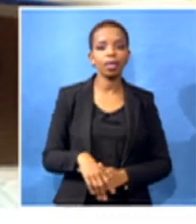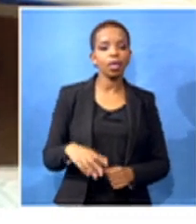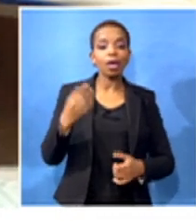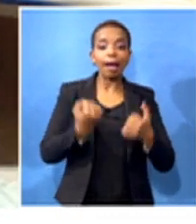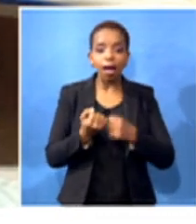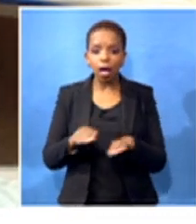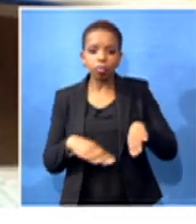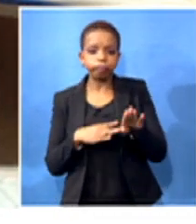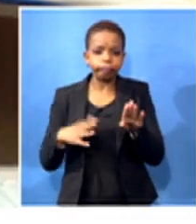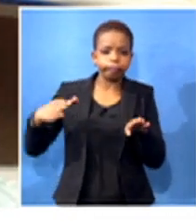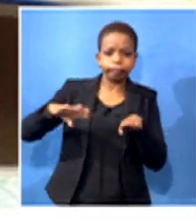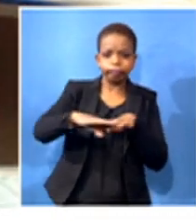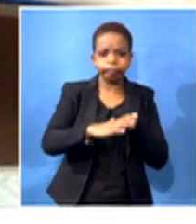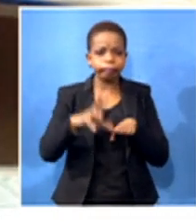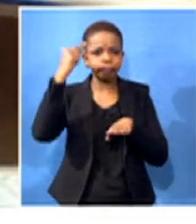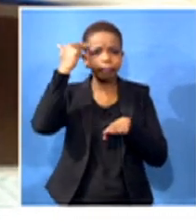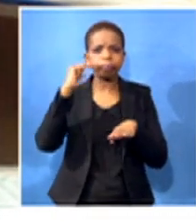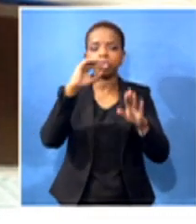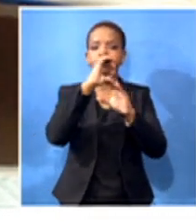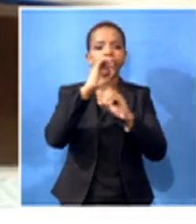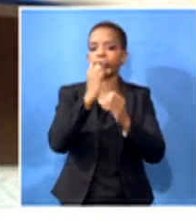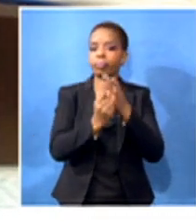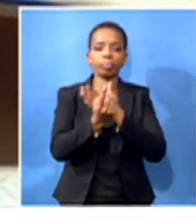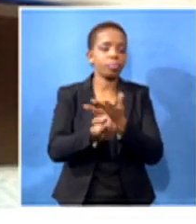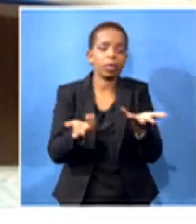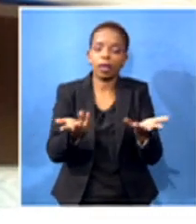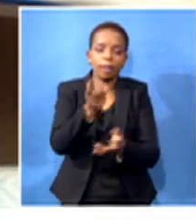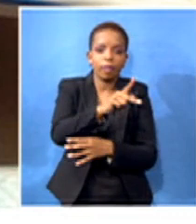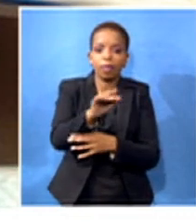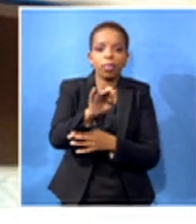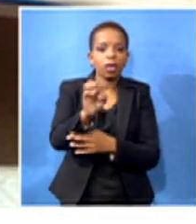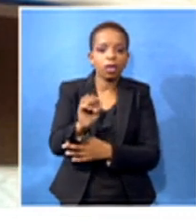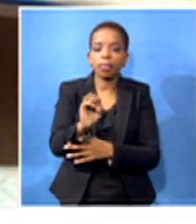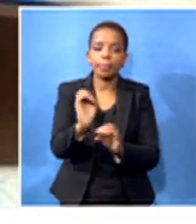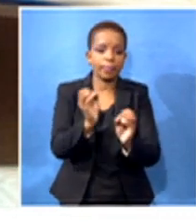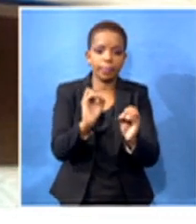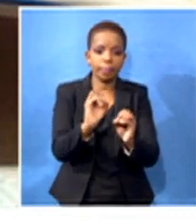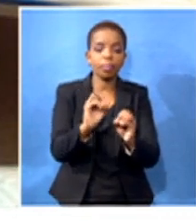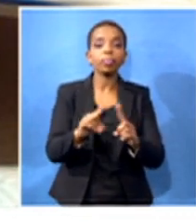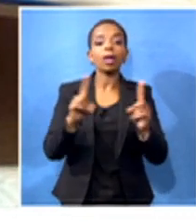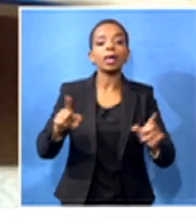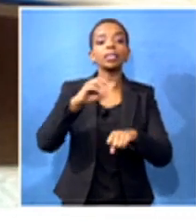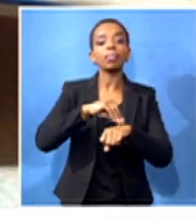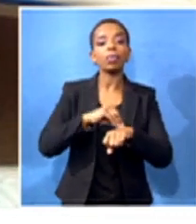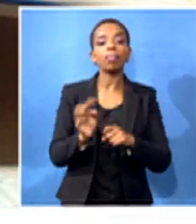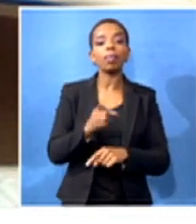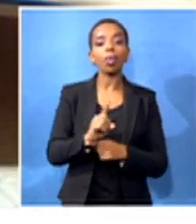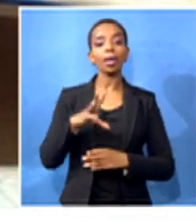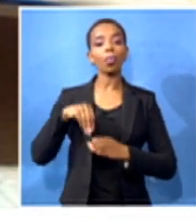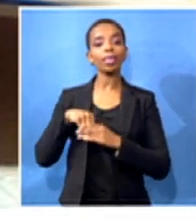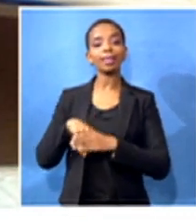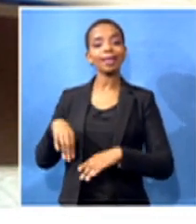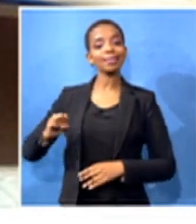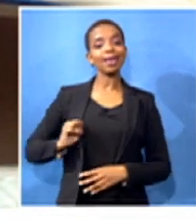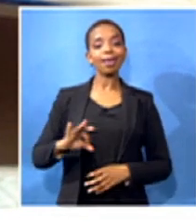hijacked with the PPEs. The problem is within the department officials who received these